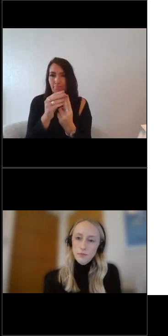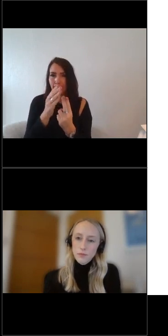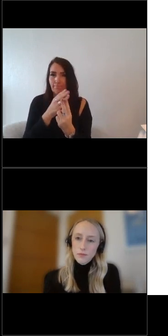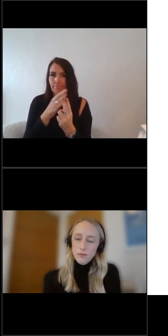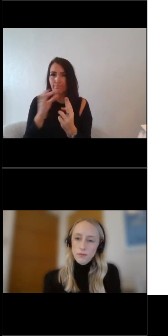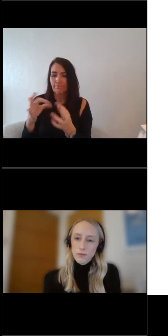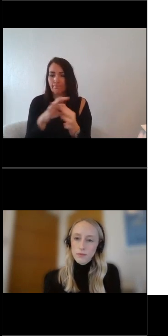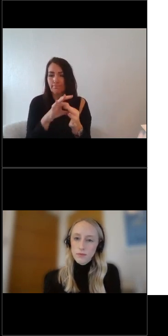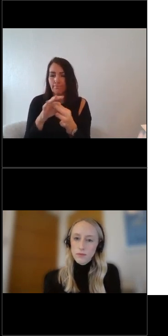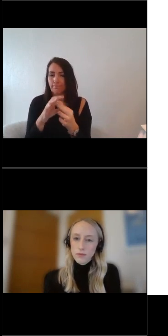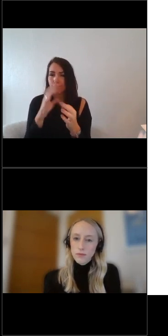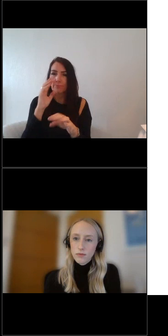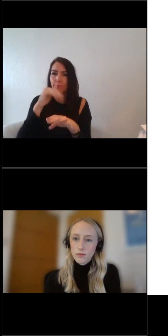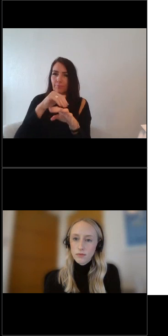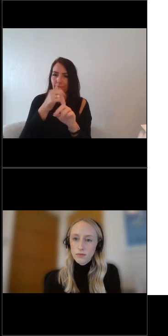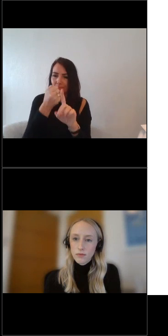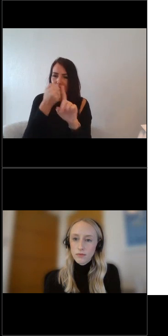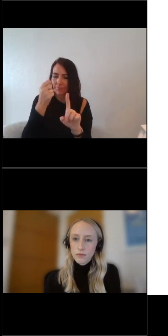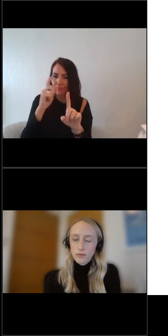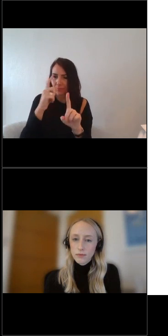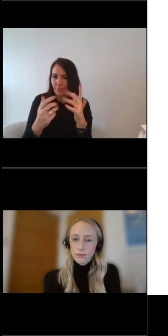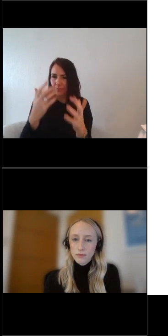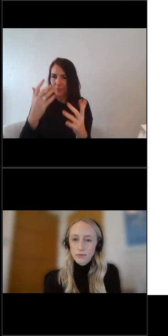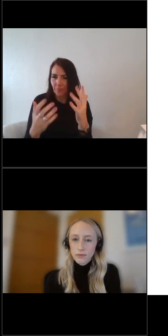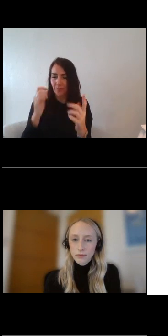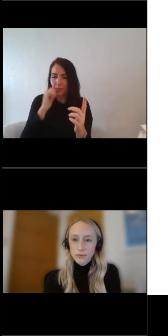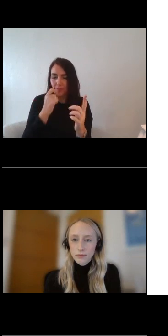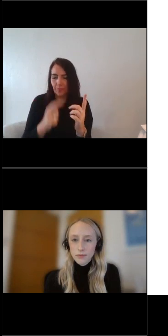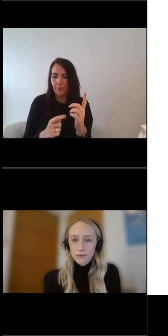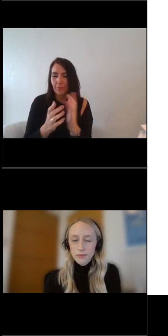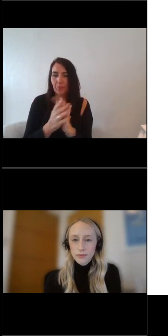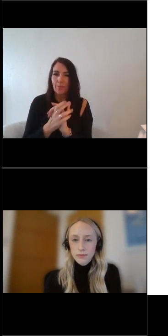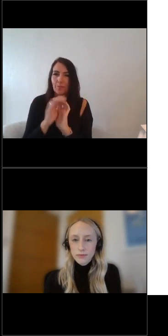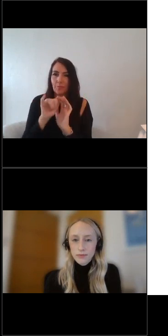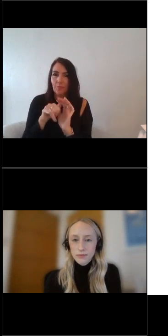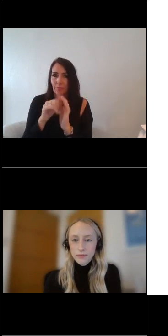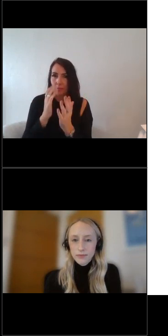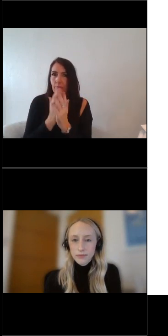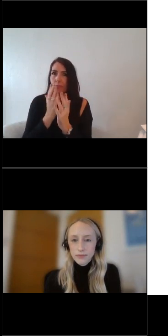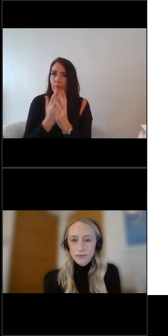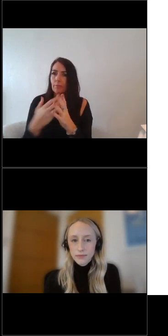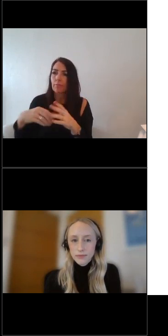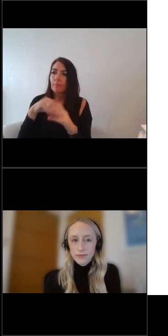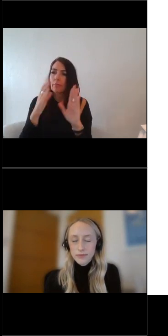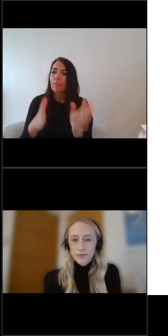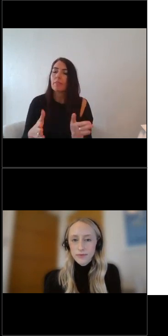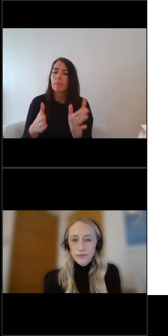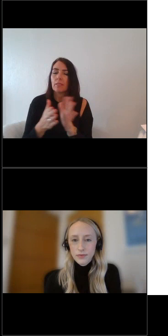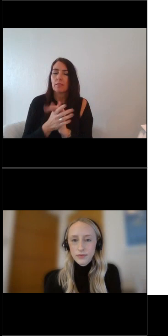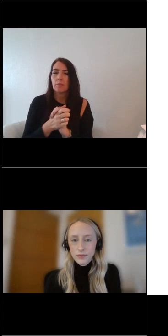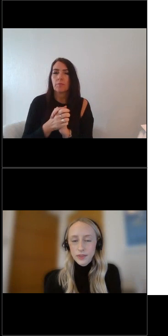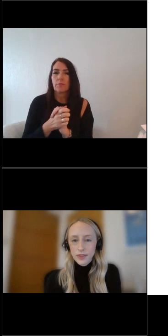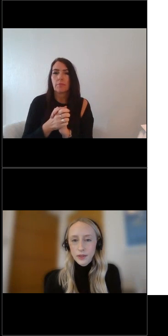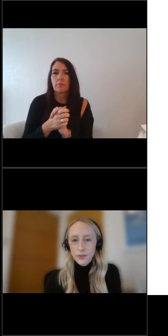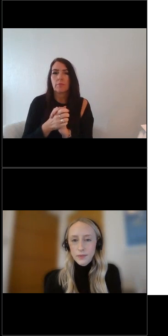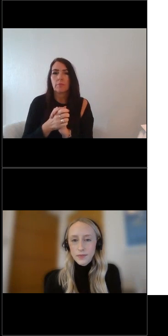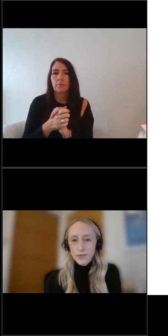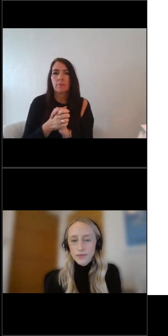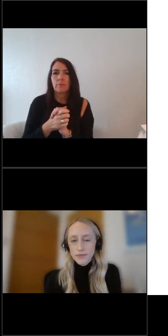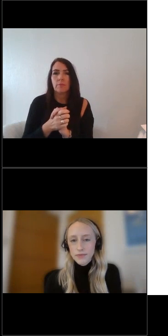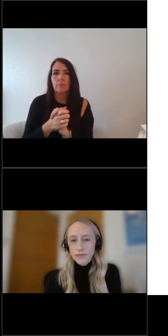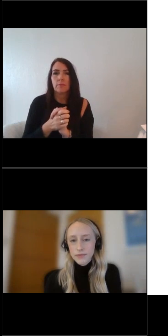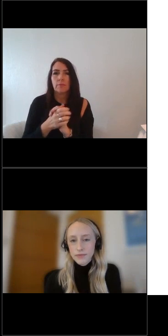various factors, and it will depend from fleet to fleet. But yes, that is definitely something that would probably want to be